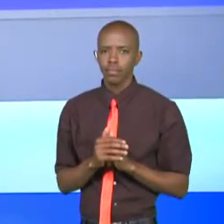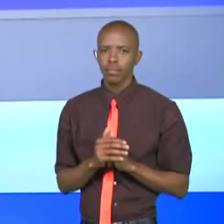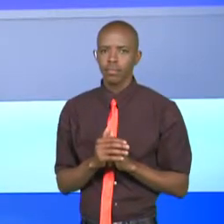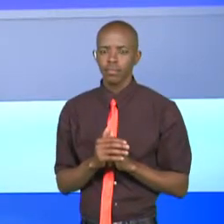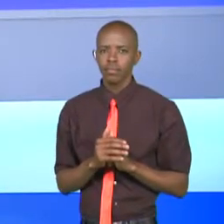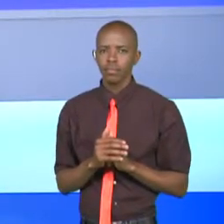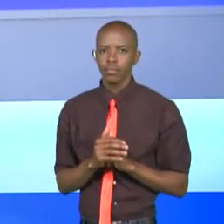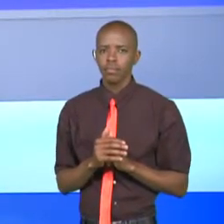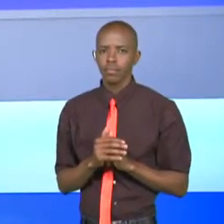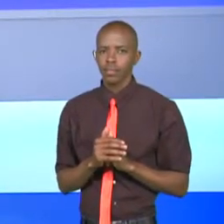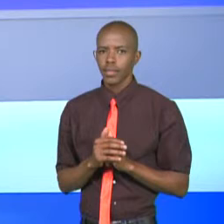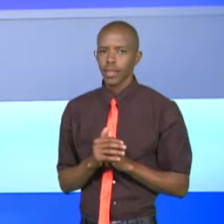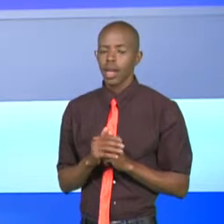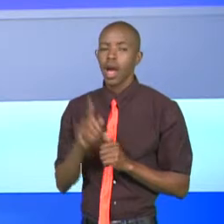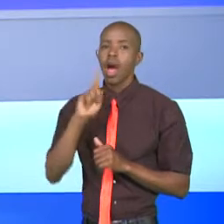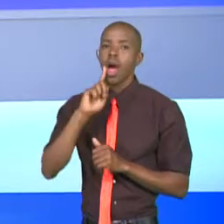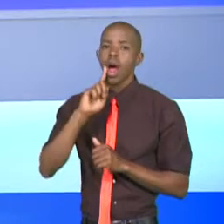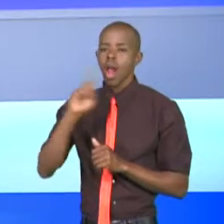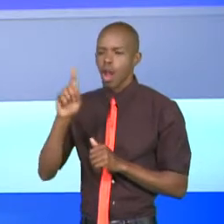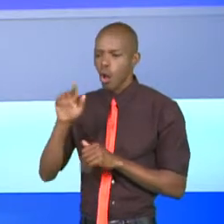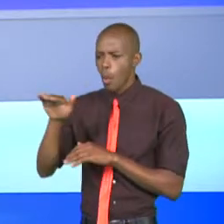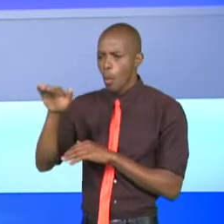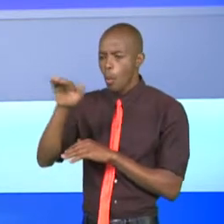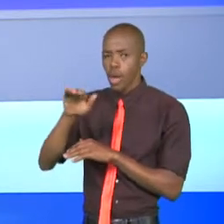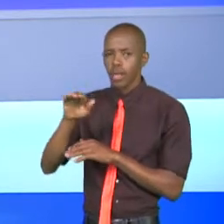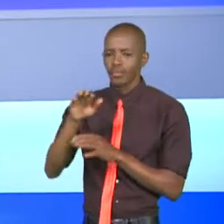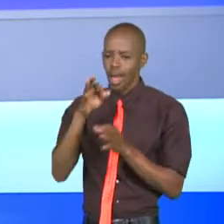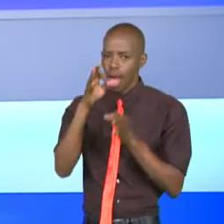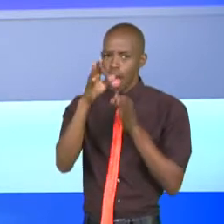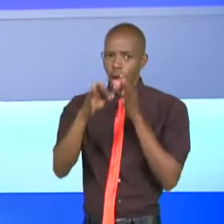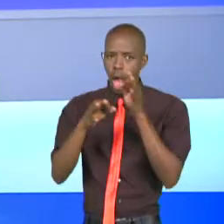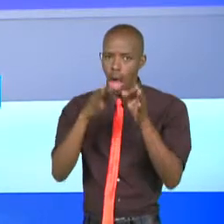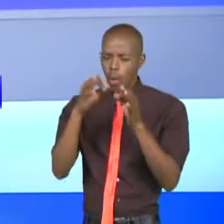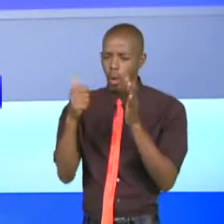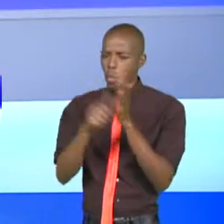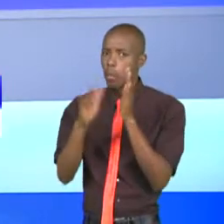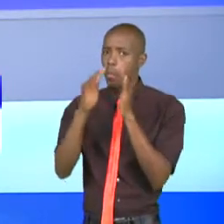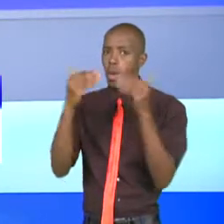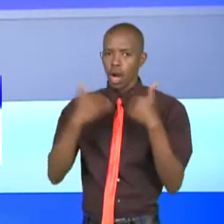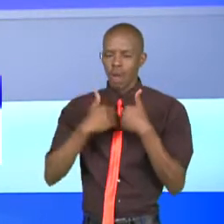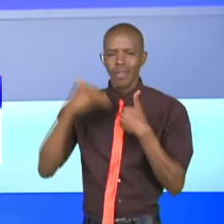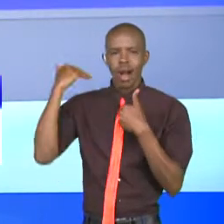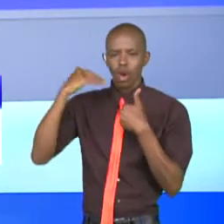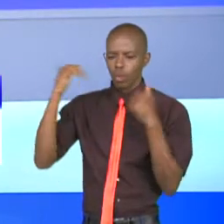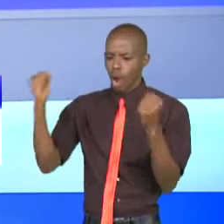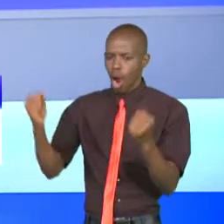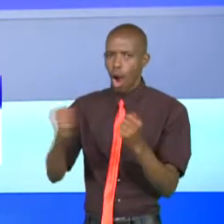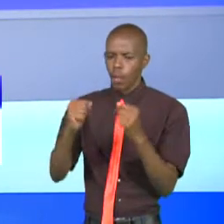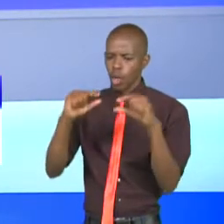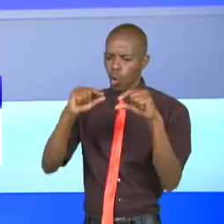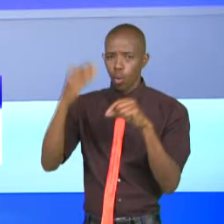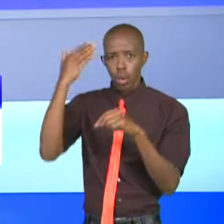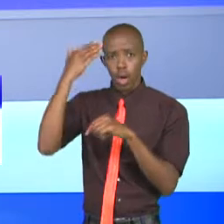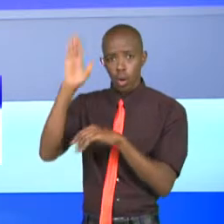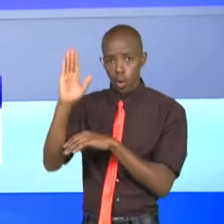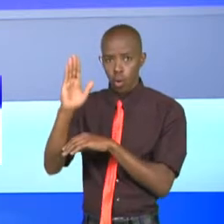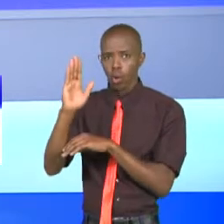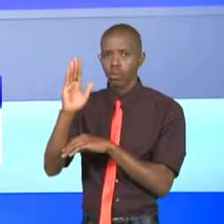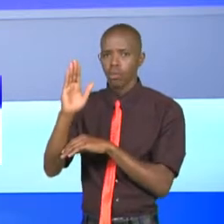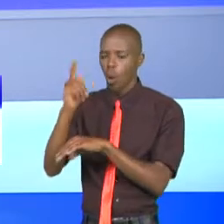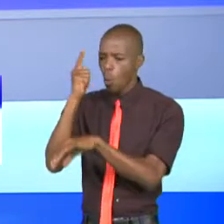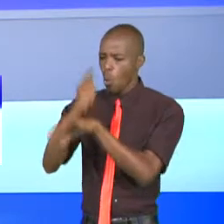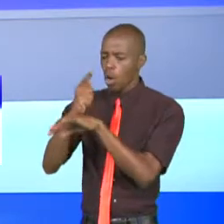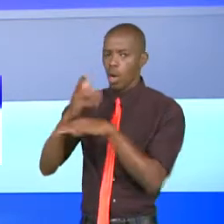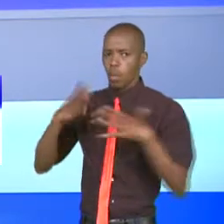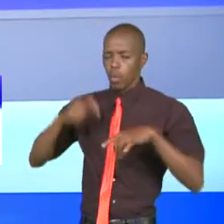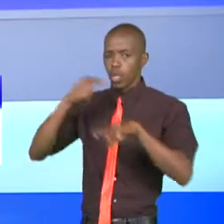are on the rise in Nairobi's Kware area in Embakasi South constituency. The crimes are conducted by an unknown group who threaten residents during